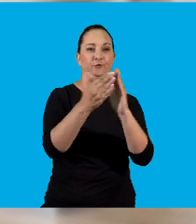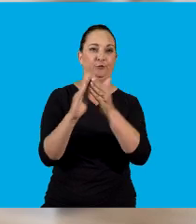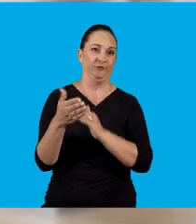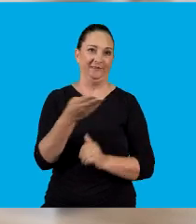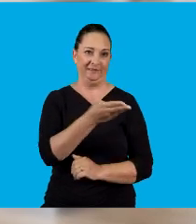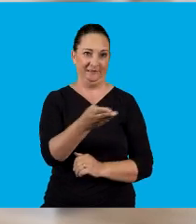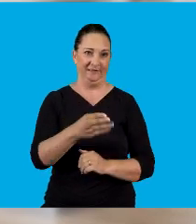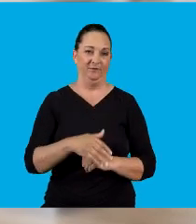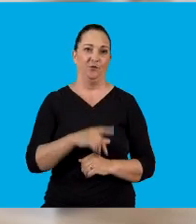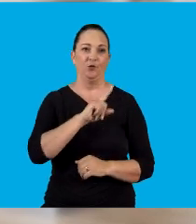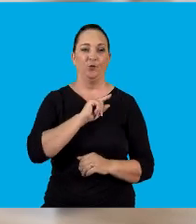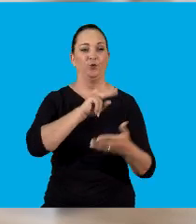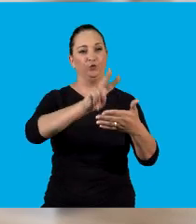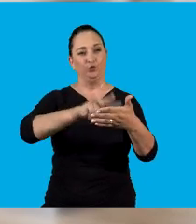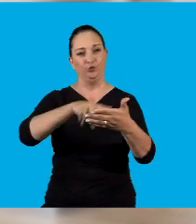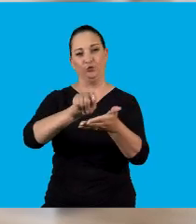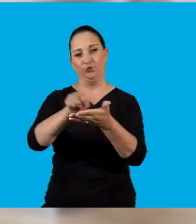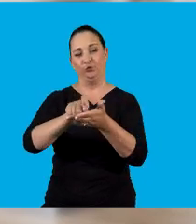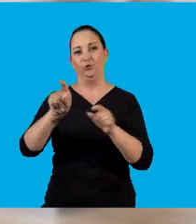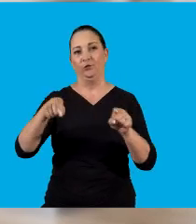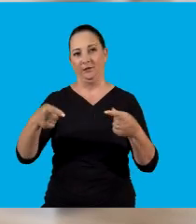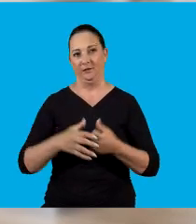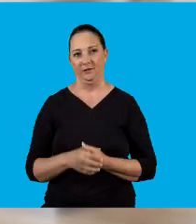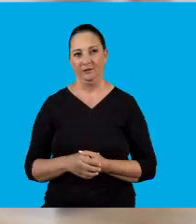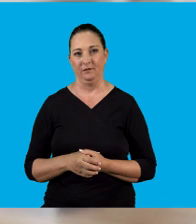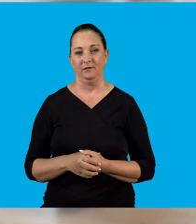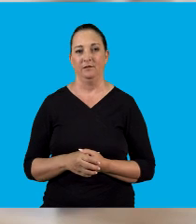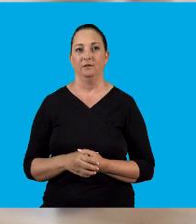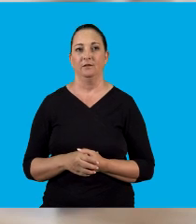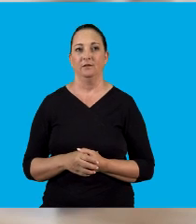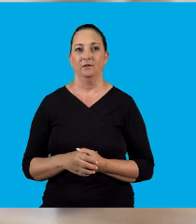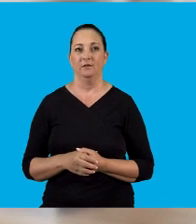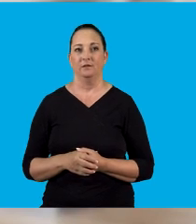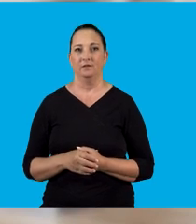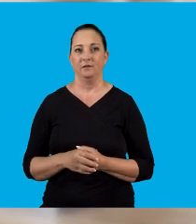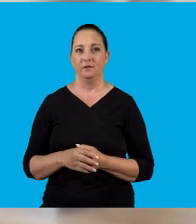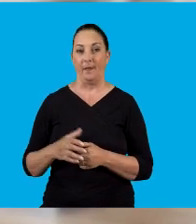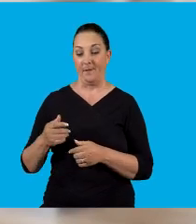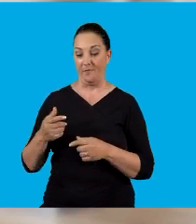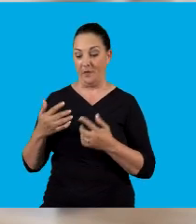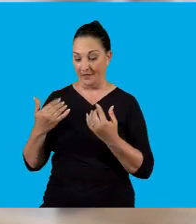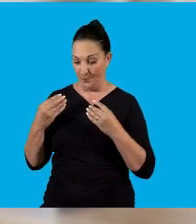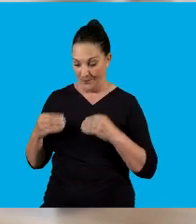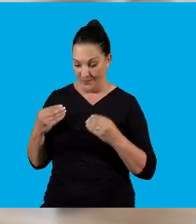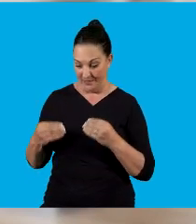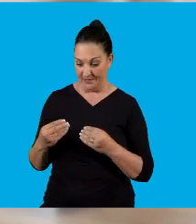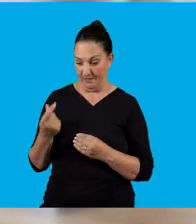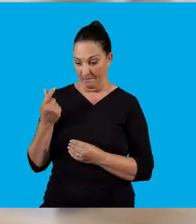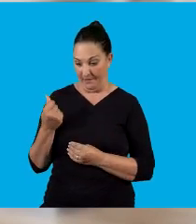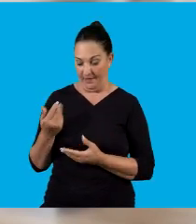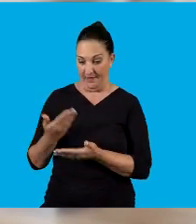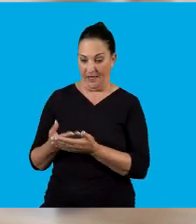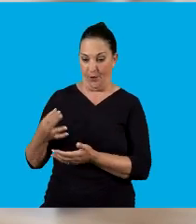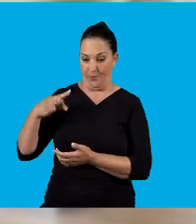of community members, because they are illiterate. So by developing programs such as that, it takes out money from the profits